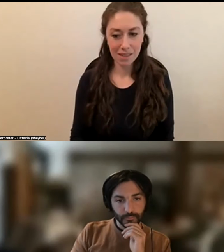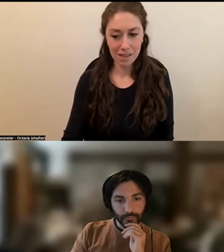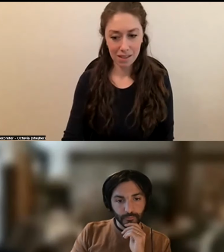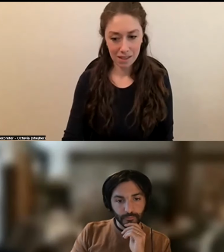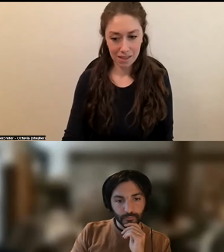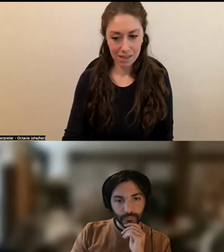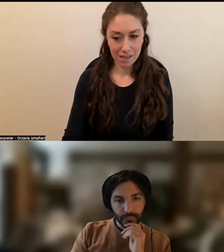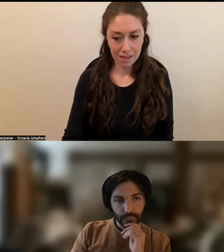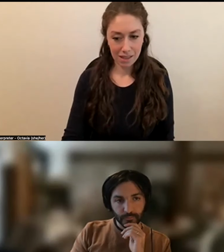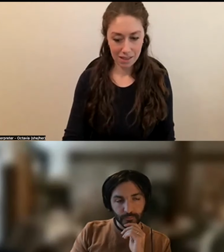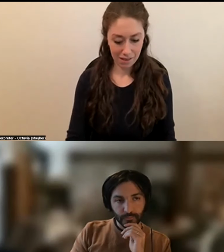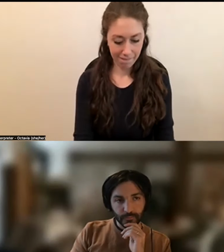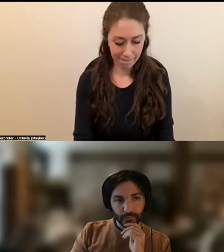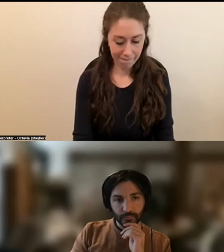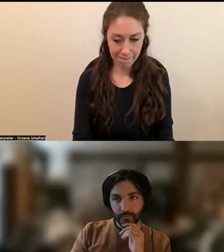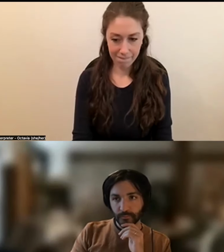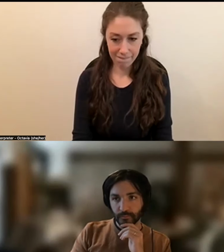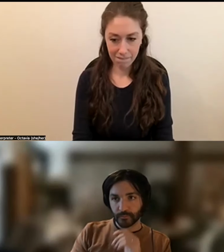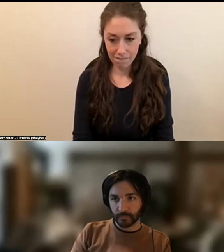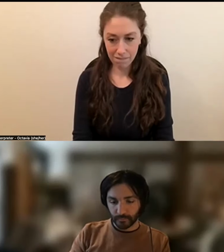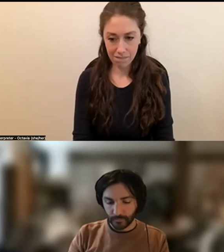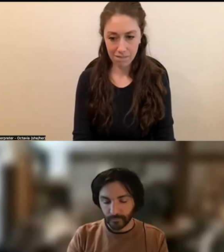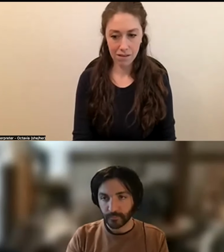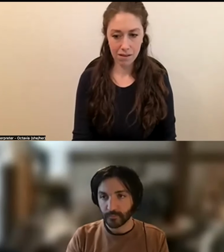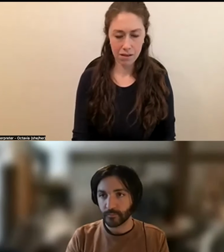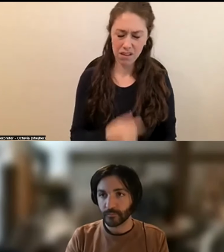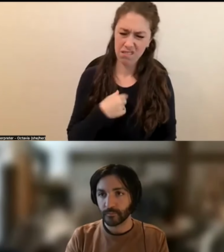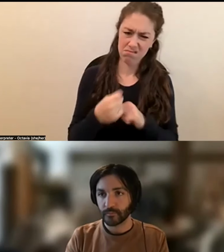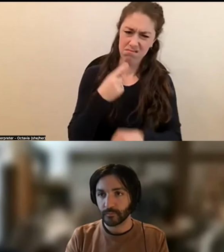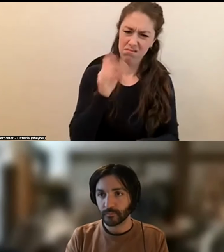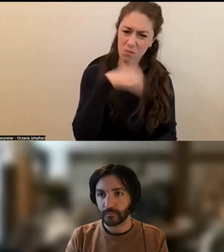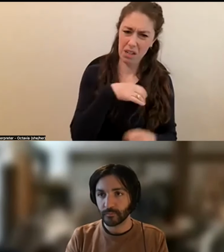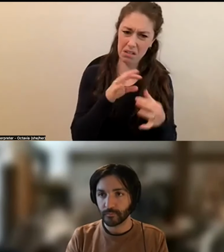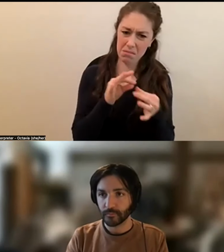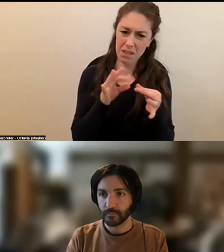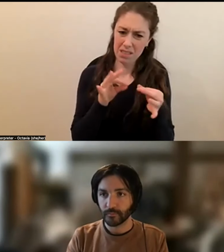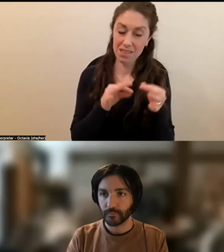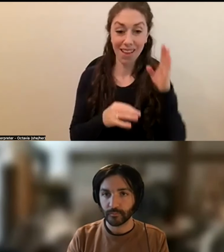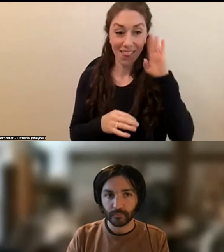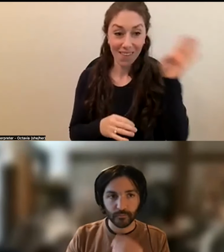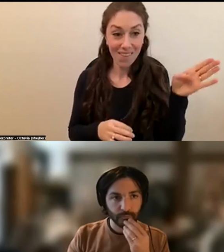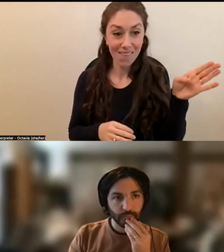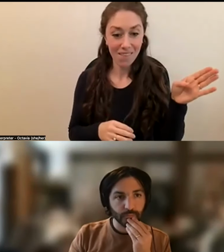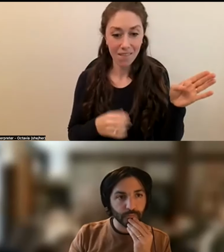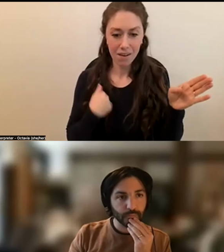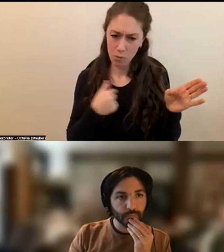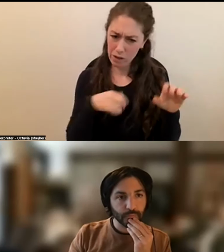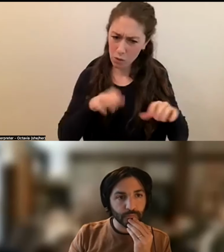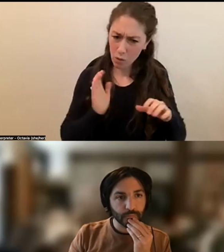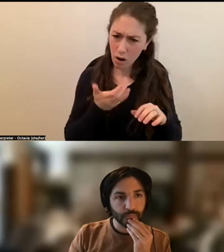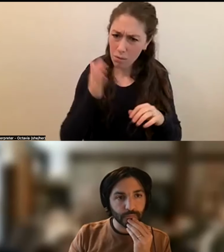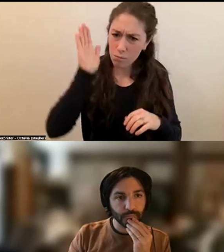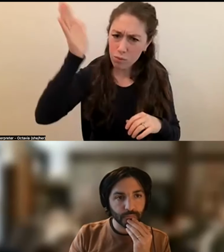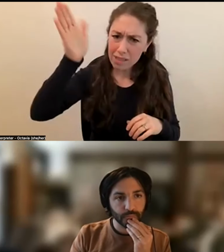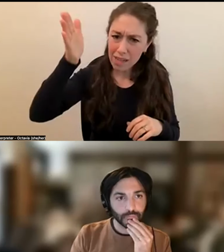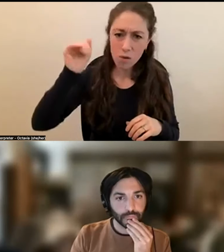Okay, I don't know. I just got a weird message. Hello. Are we doing our presentations or we're